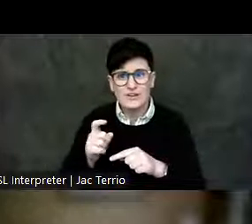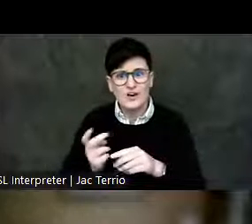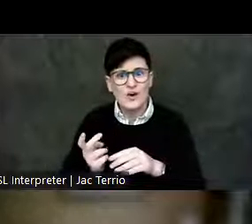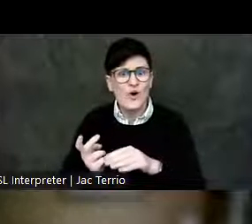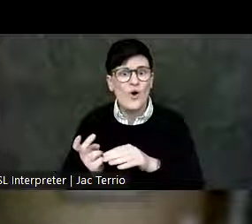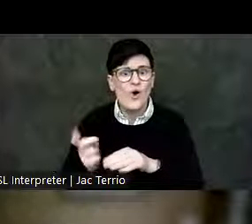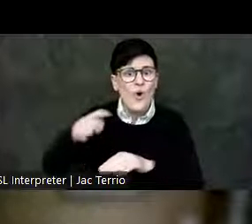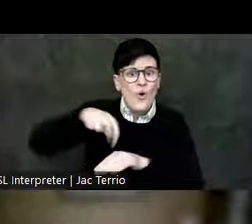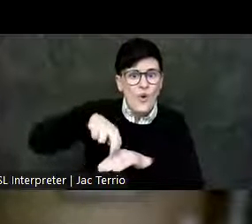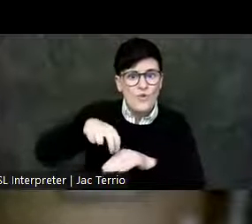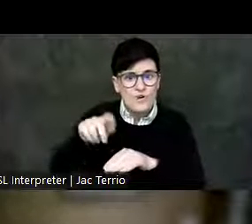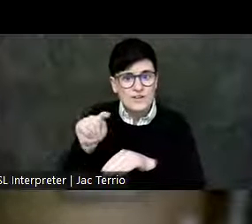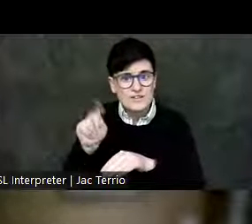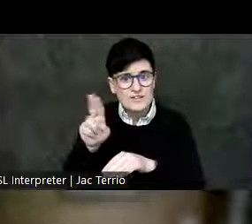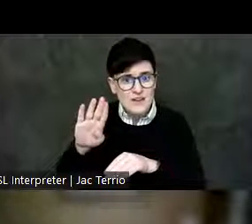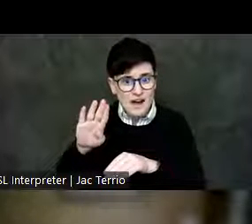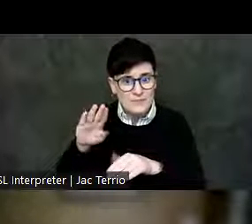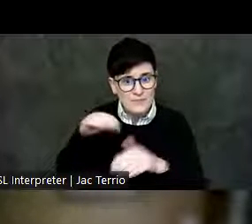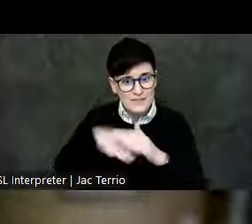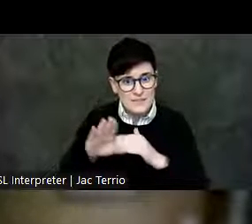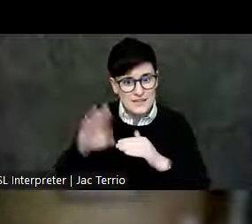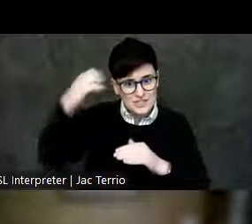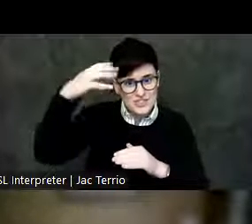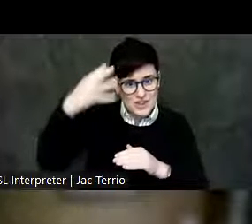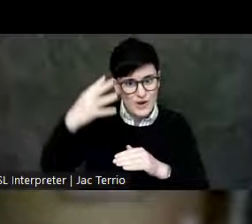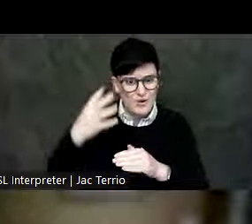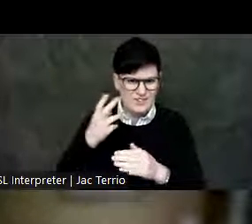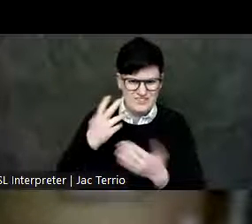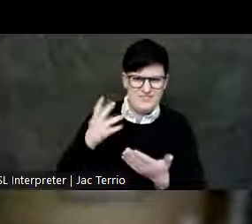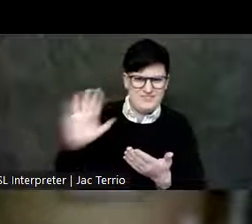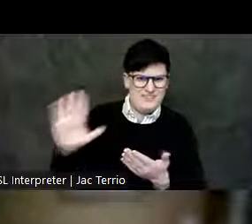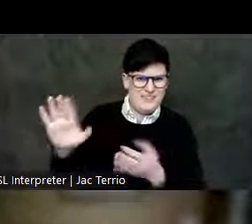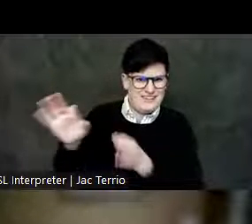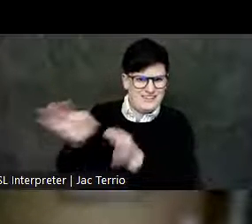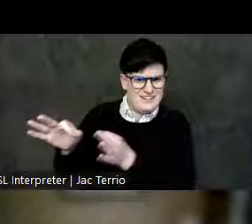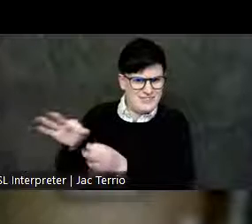shower. So it's, you know, call ahead to see exactly how it's laid out.